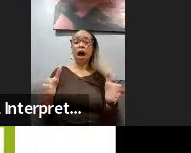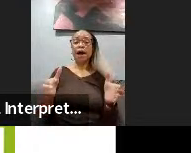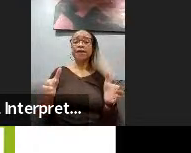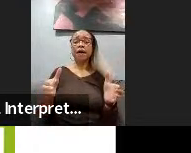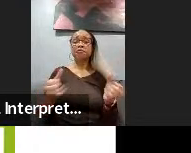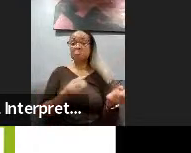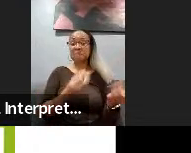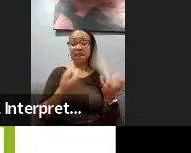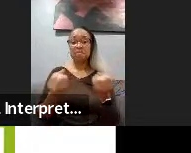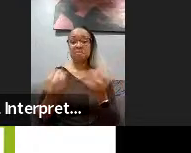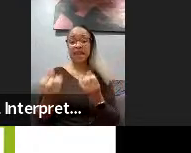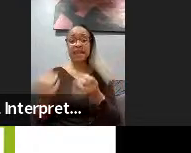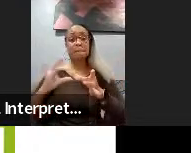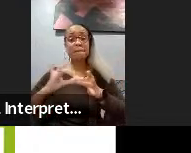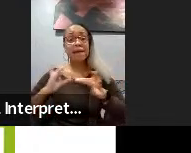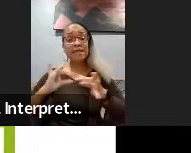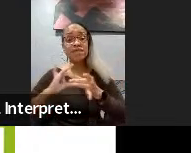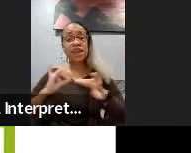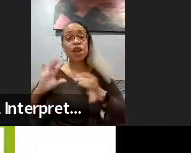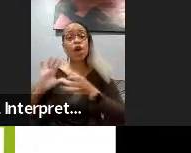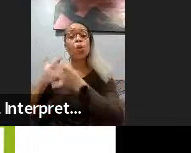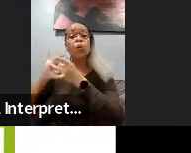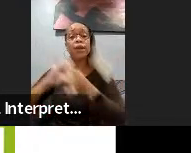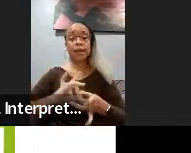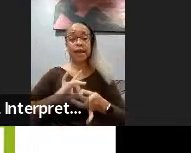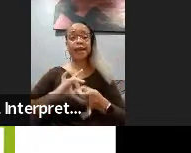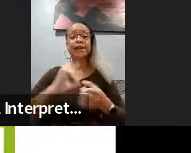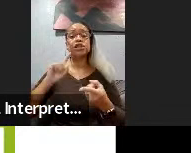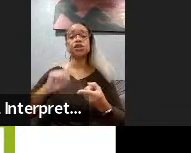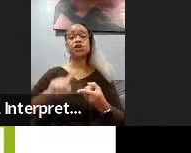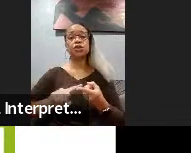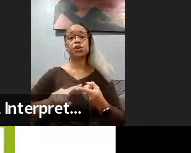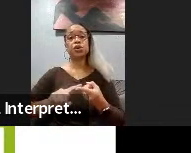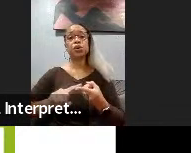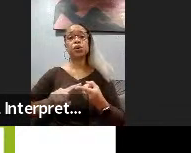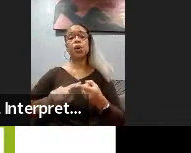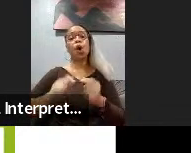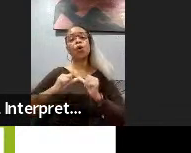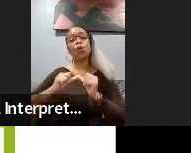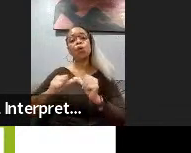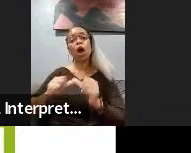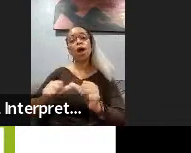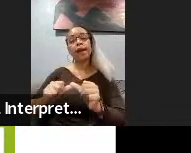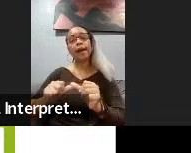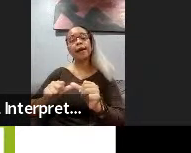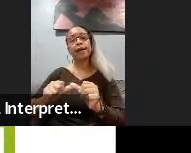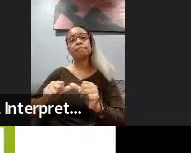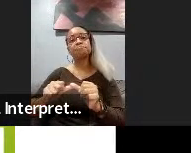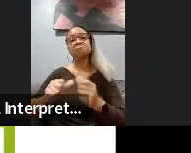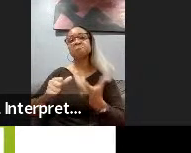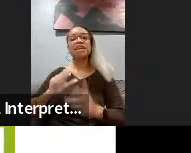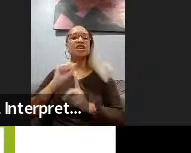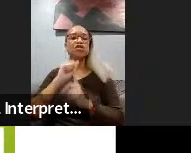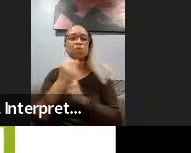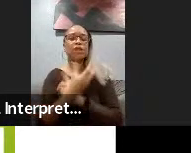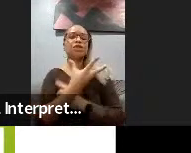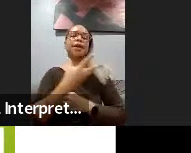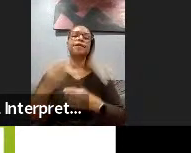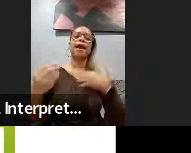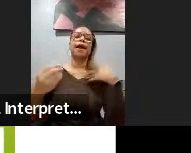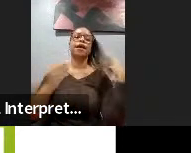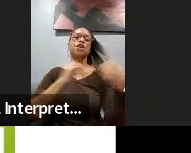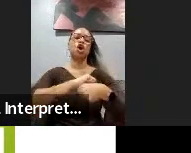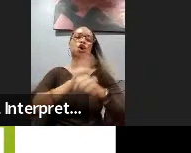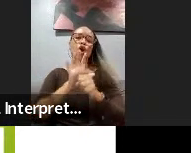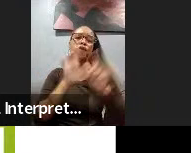multiple messaging with regards to chronic conditions, as well as COVID testing, vaccination, et